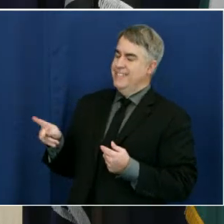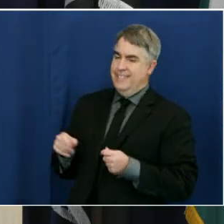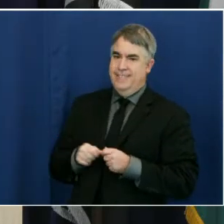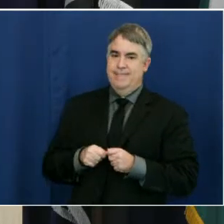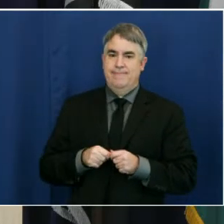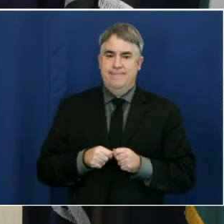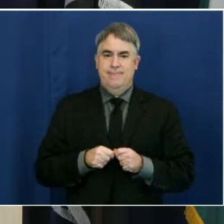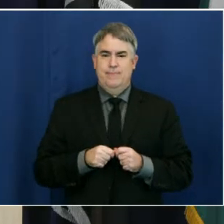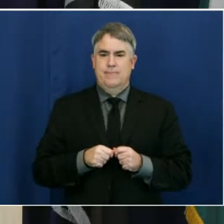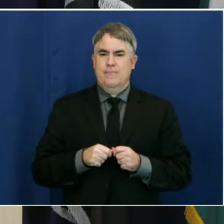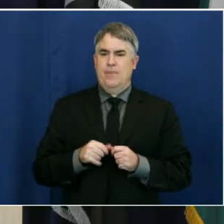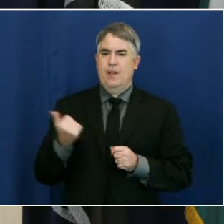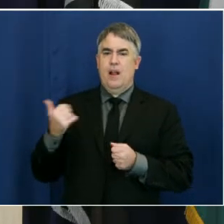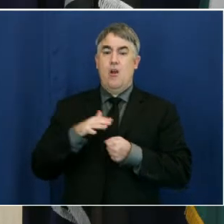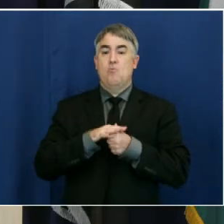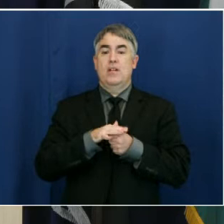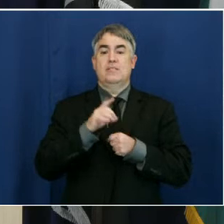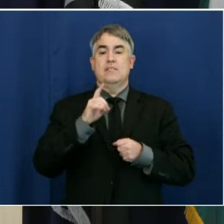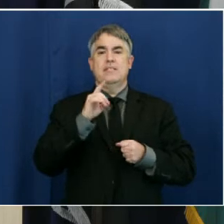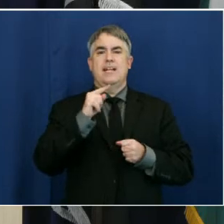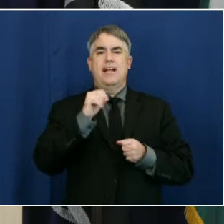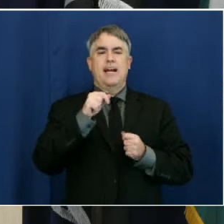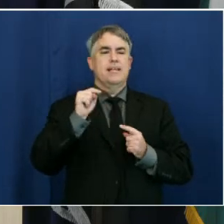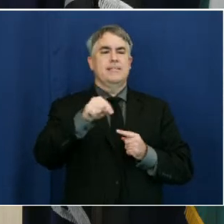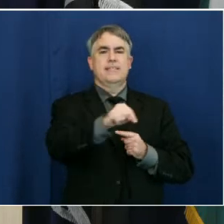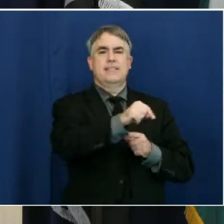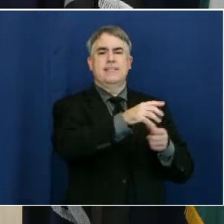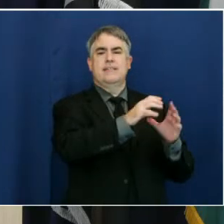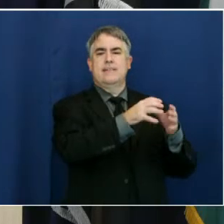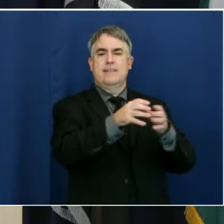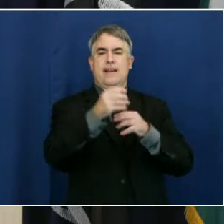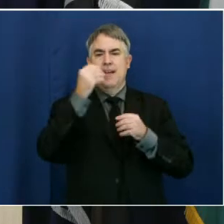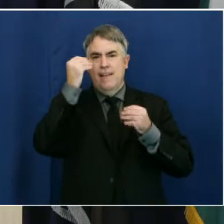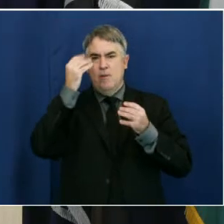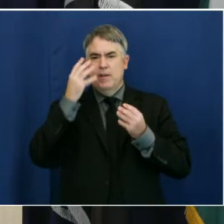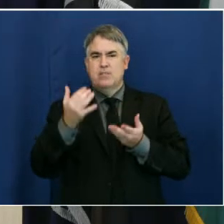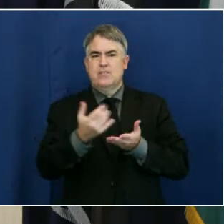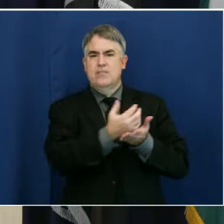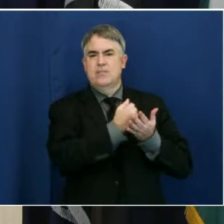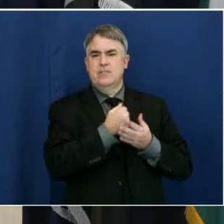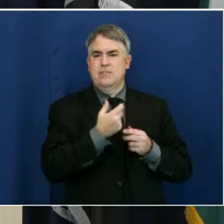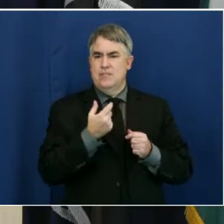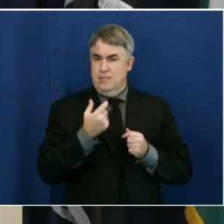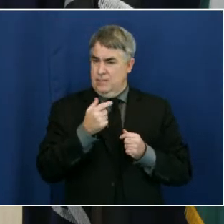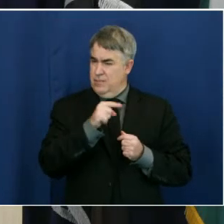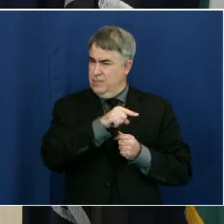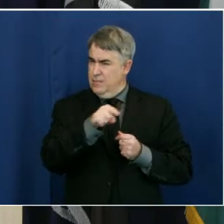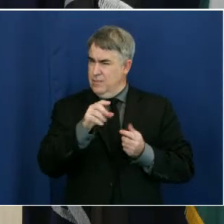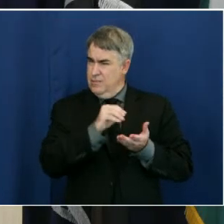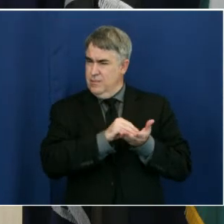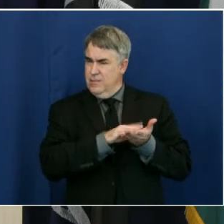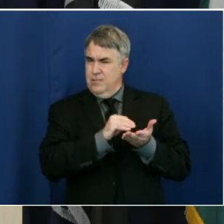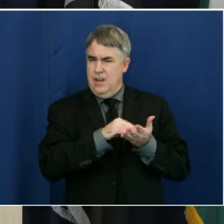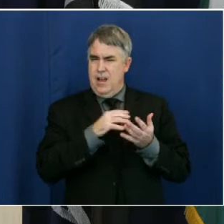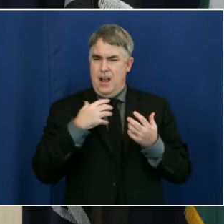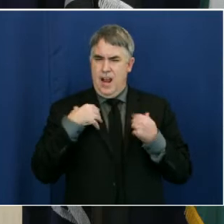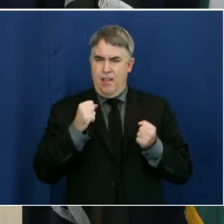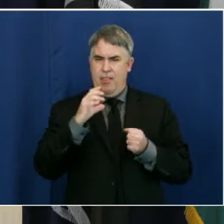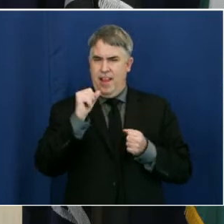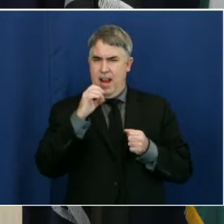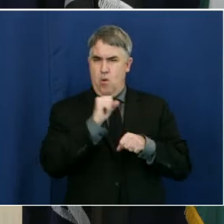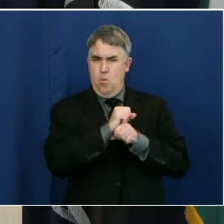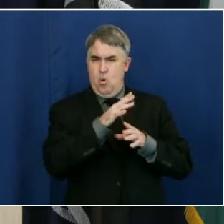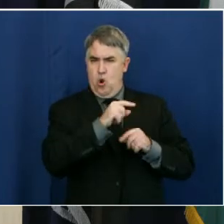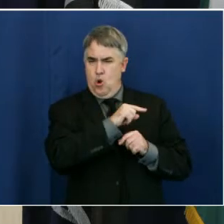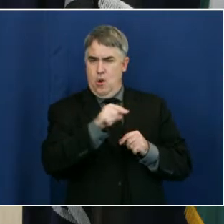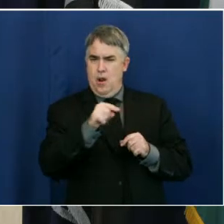is tracking along what is the healthcare workforce right now. Right. But now that seniors are starting to get vaccinated, when do you think the data will be more reflective of the county